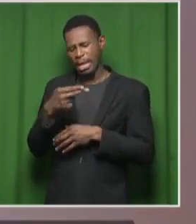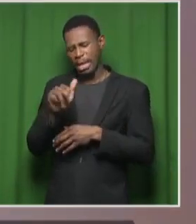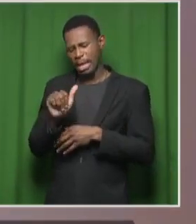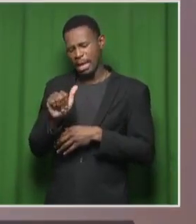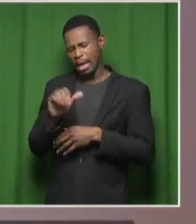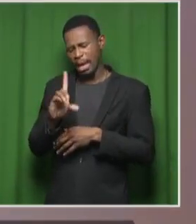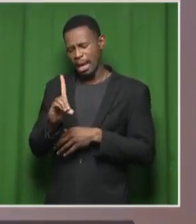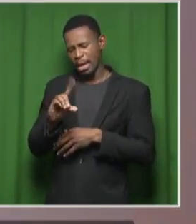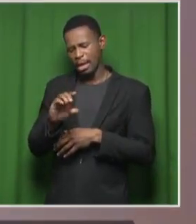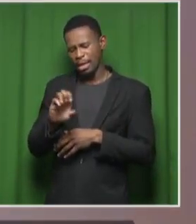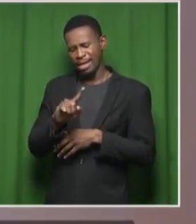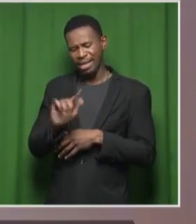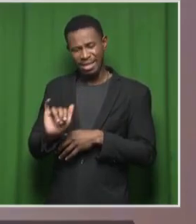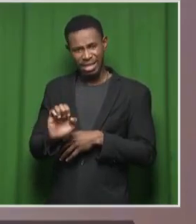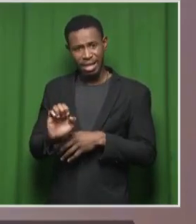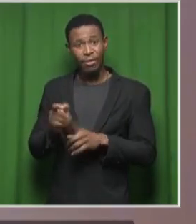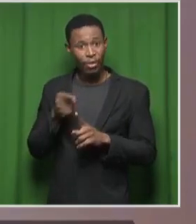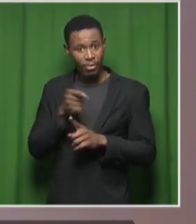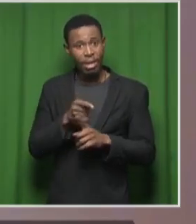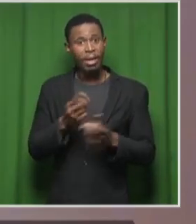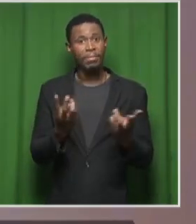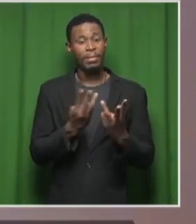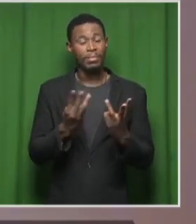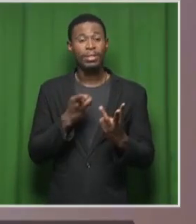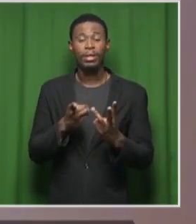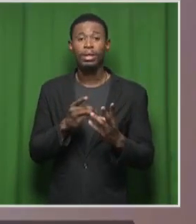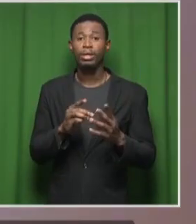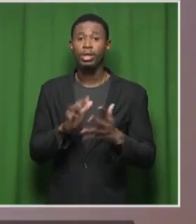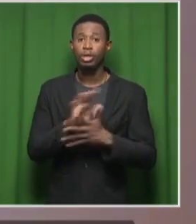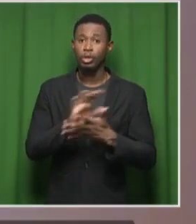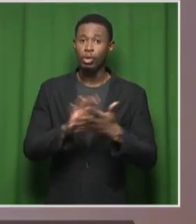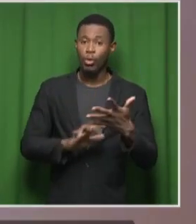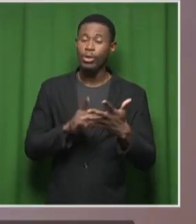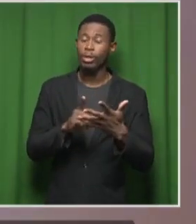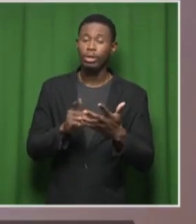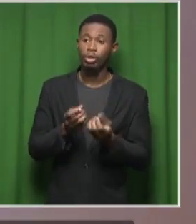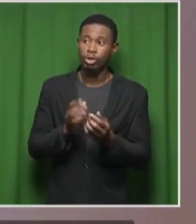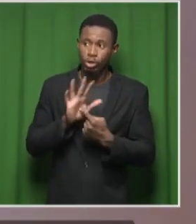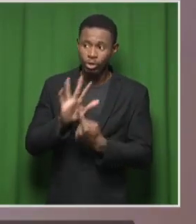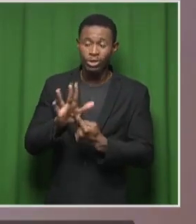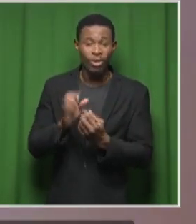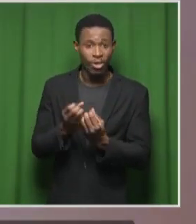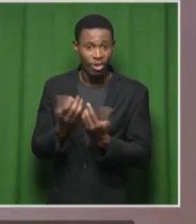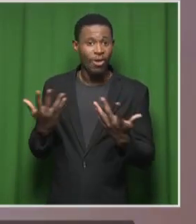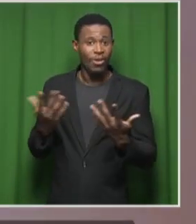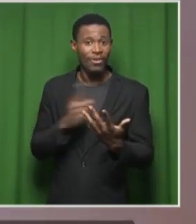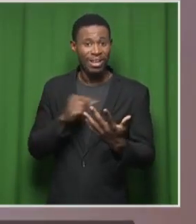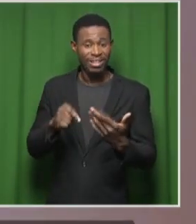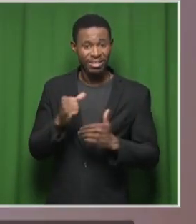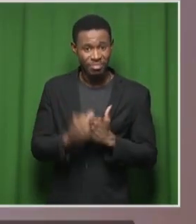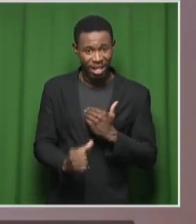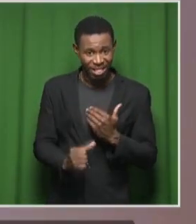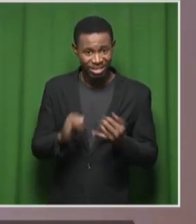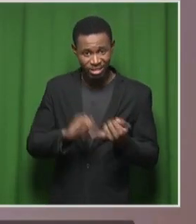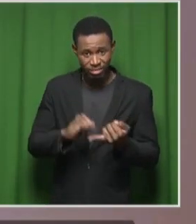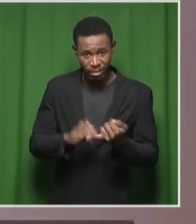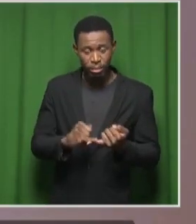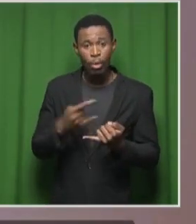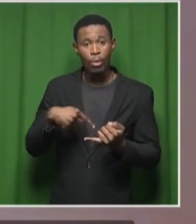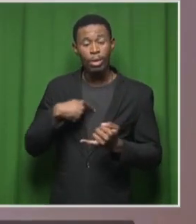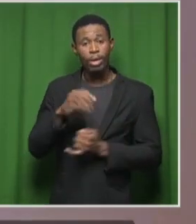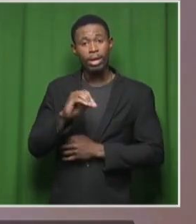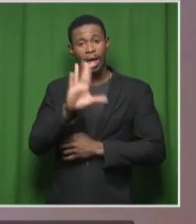So it's the documentary reveals a lot. It's a story that, especially on Heritage Month, us as Africans, we can draw a